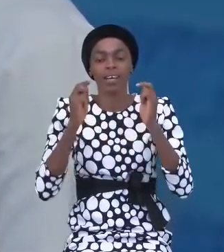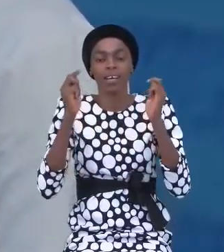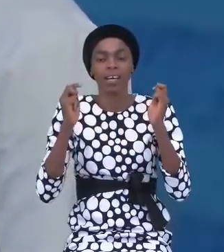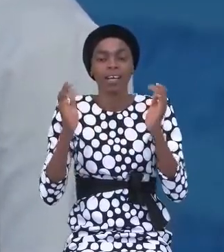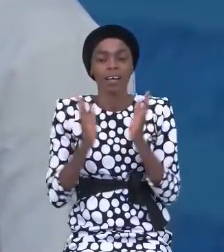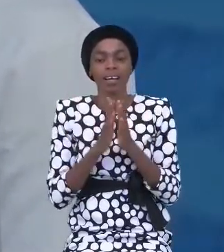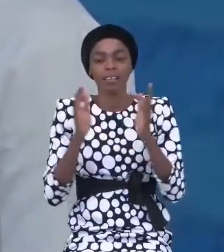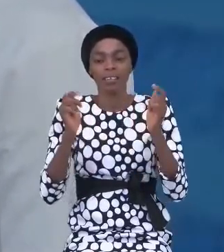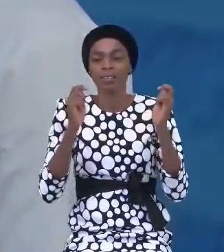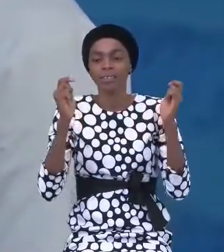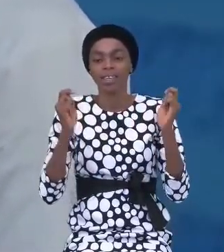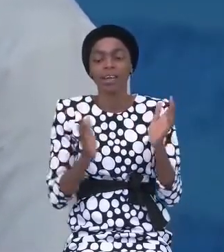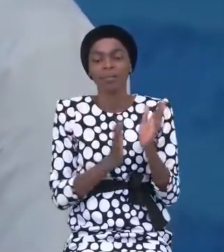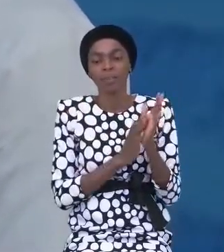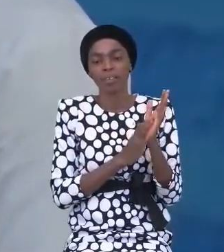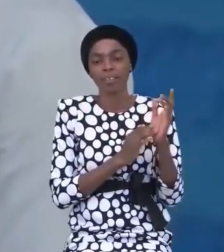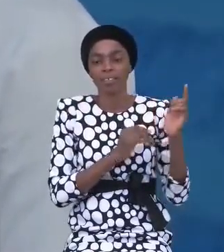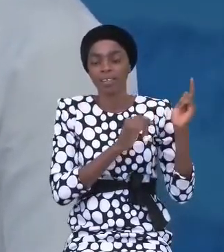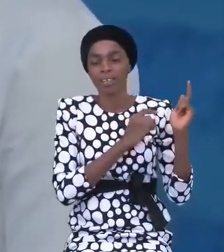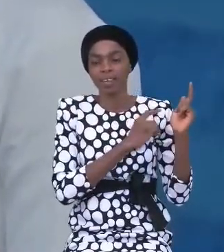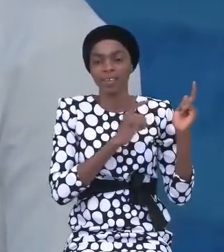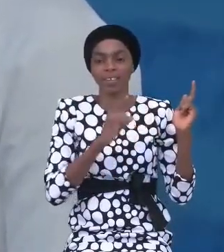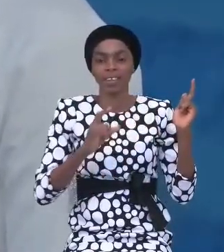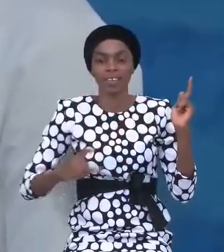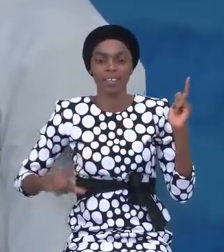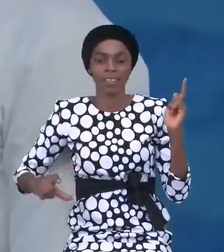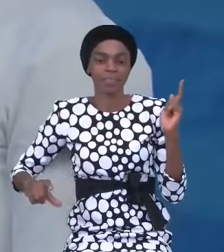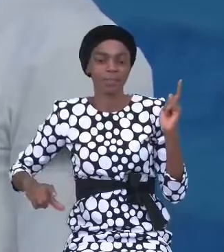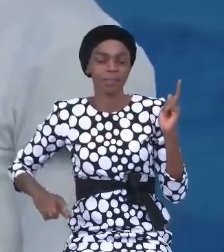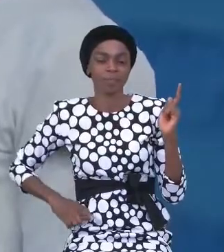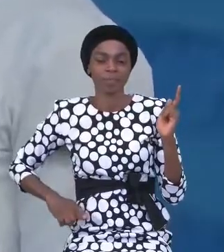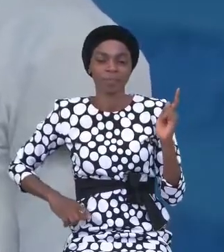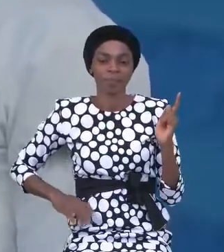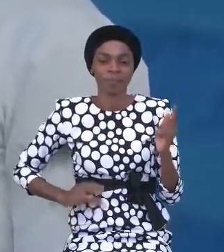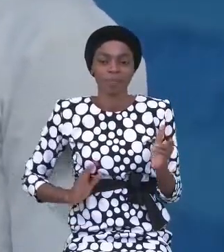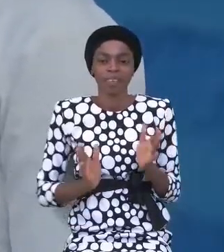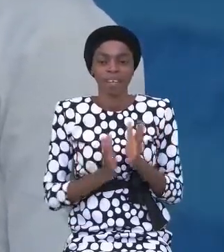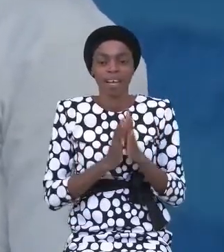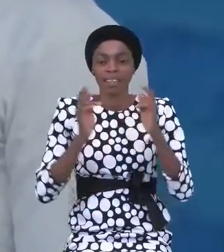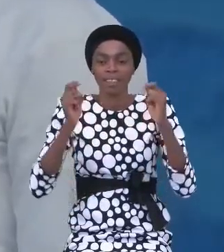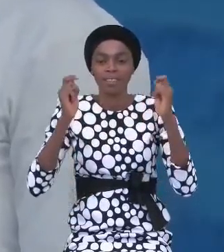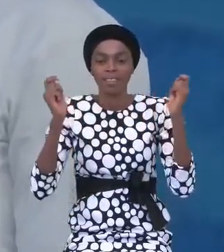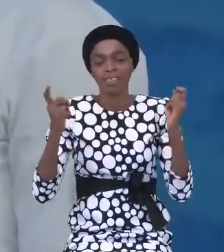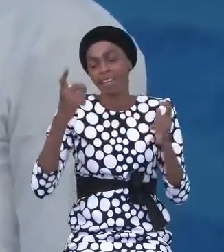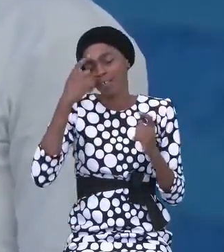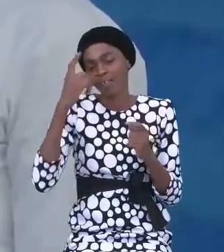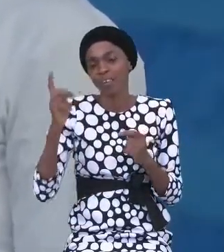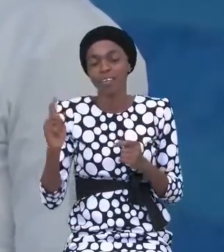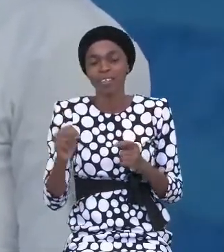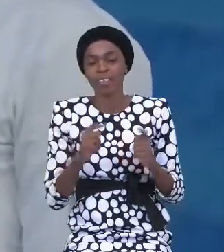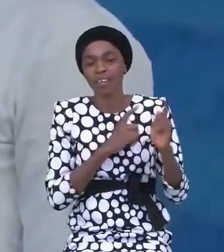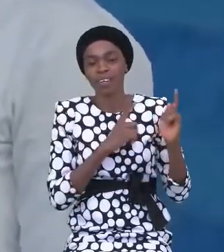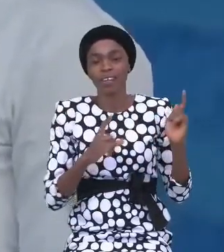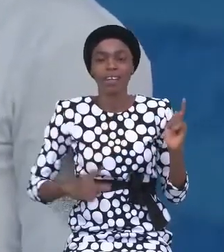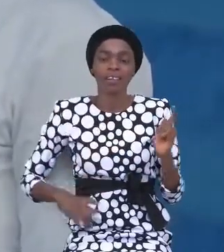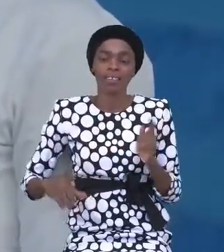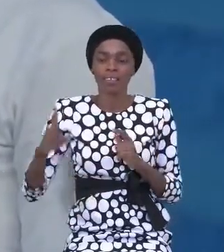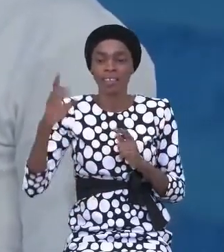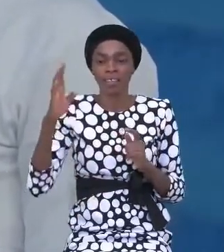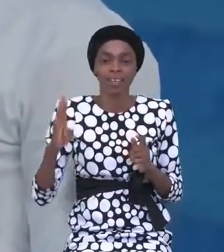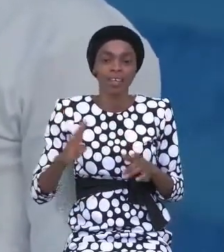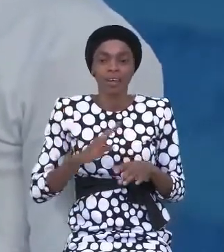Hallelujah, hallelujah, praise the Lord, praise the Lord. For the